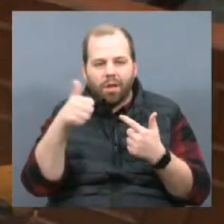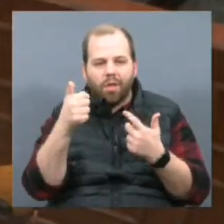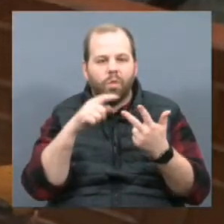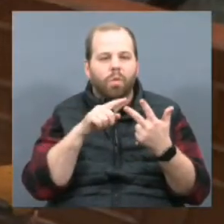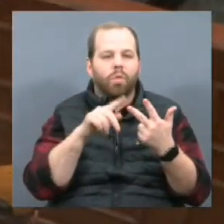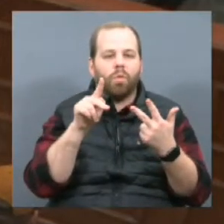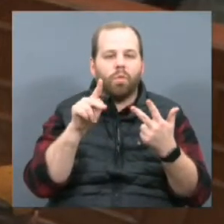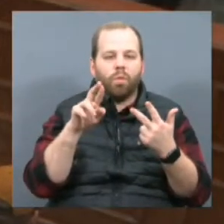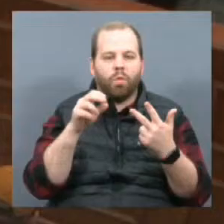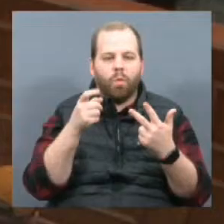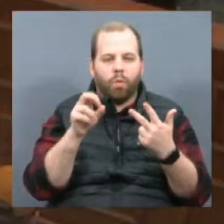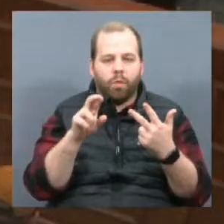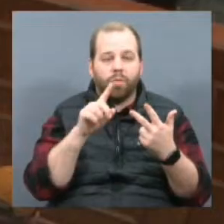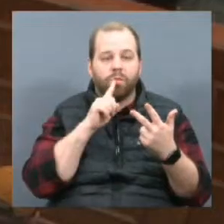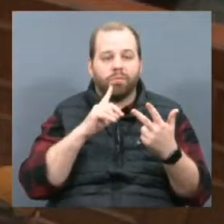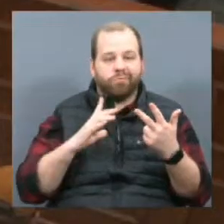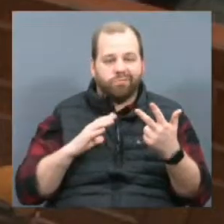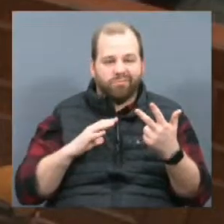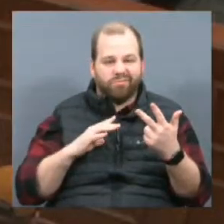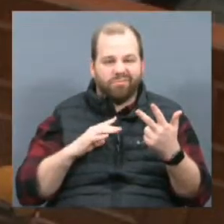in Hillcrest, which is a really cool